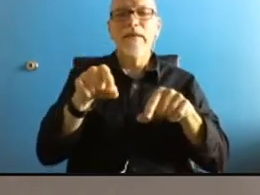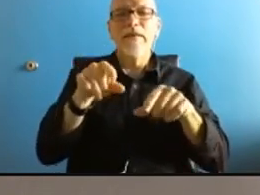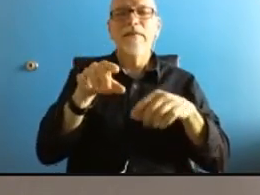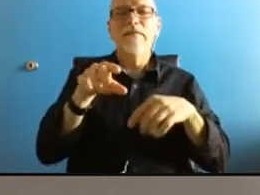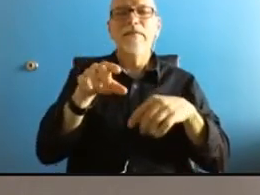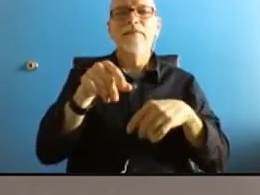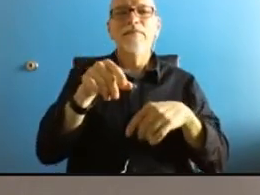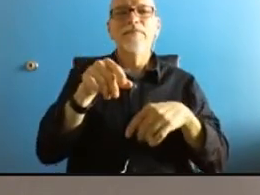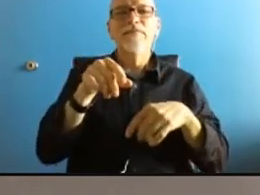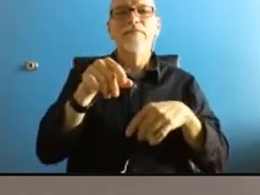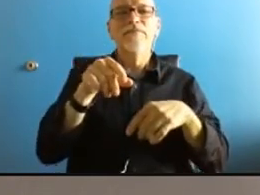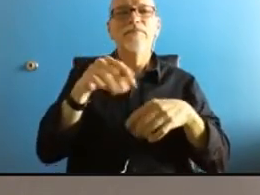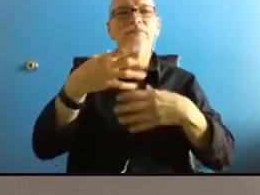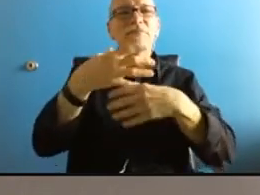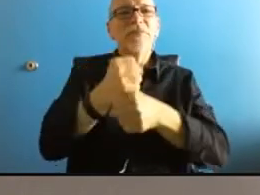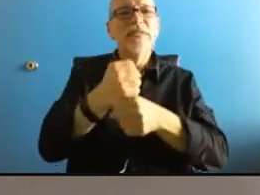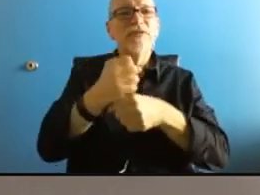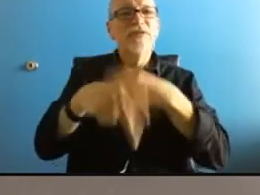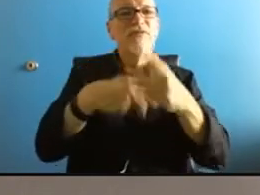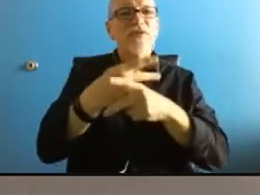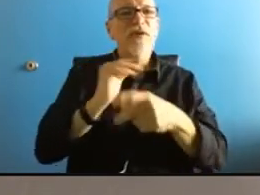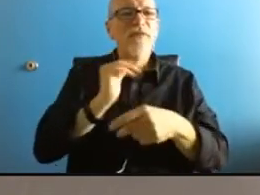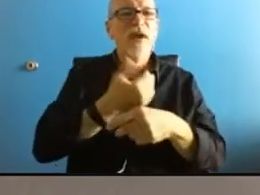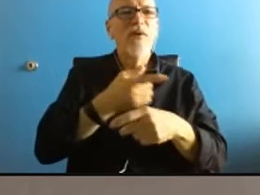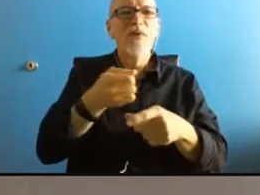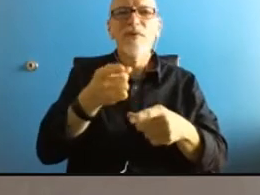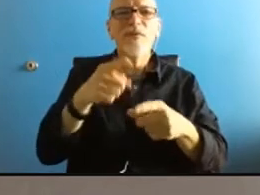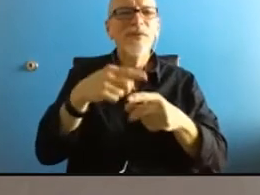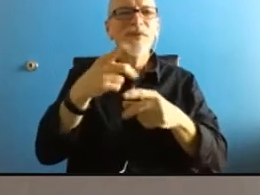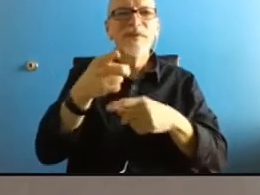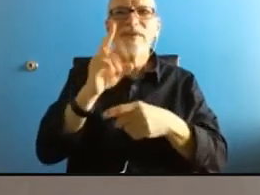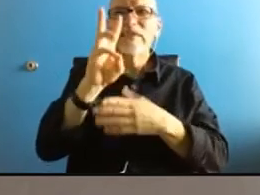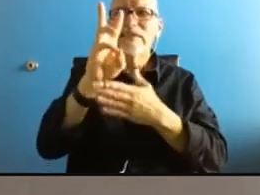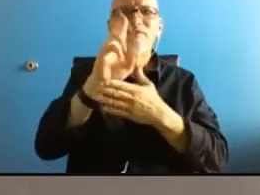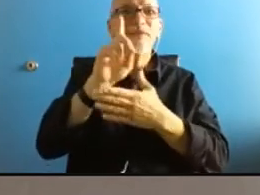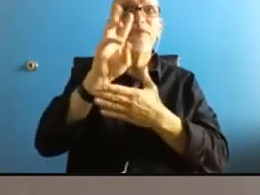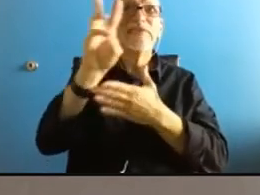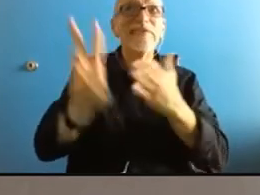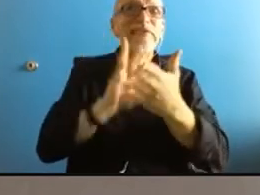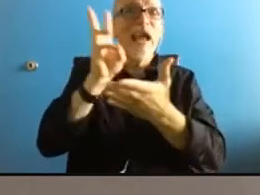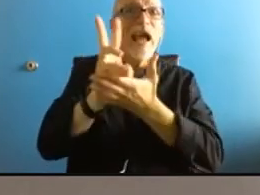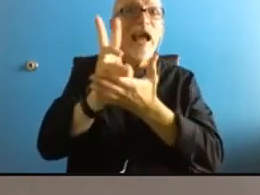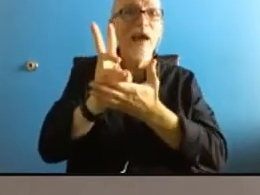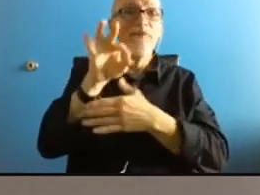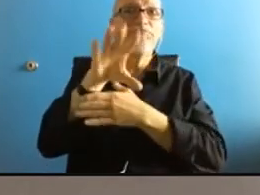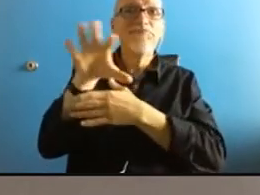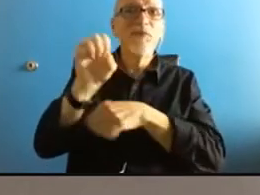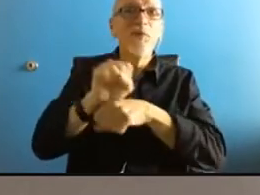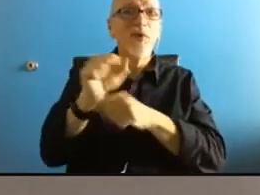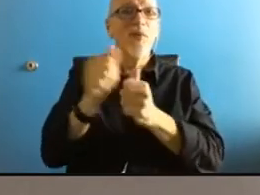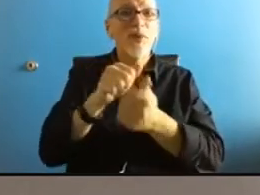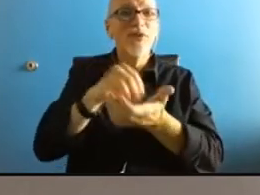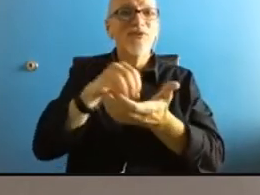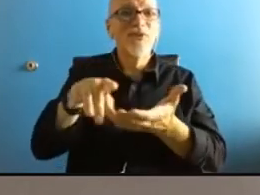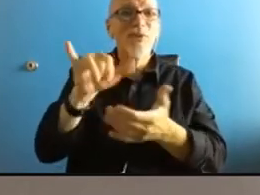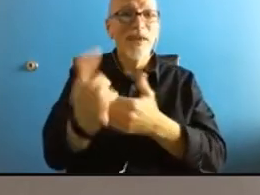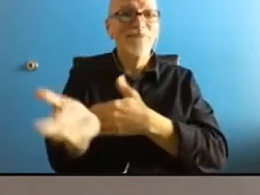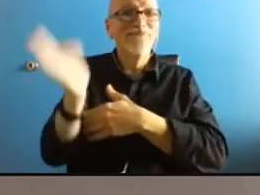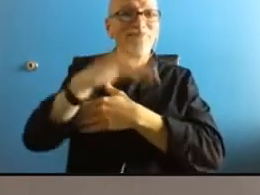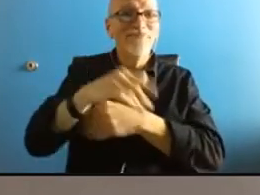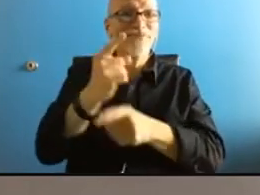a condensed version of our, what was it, almost 6 hours of working with students there, Shireen, that day. Is that